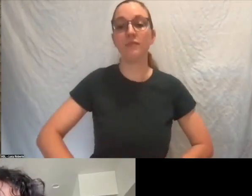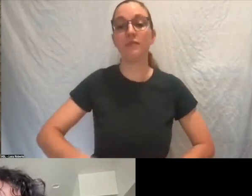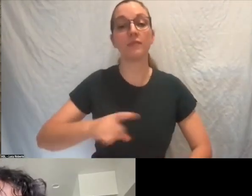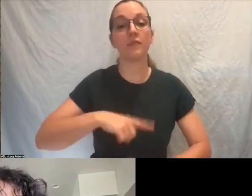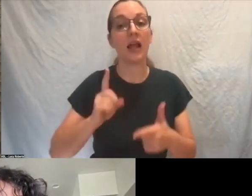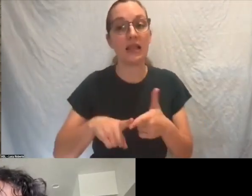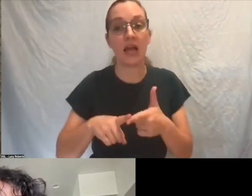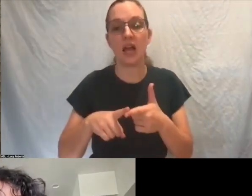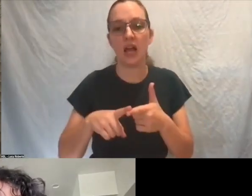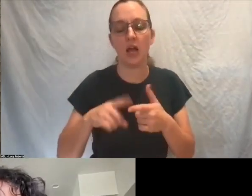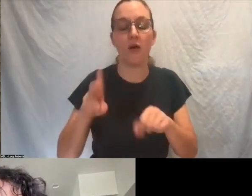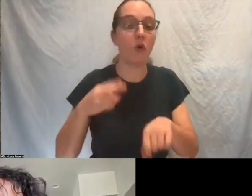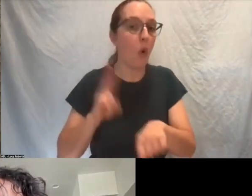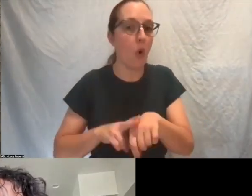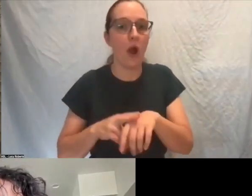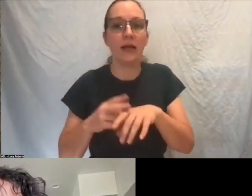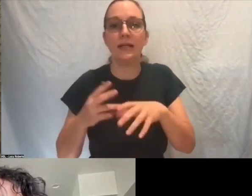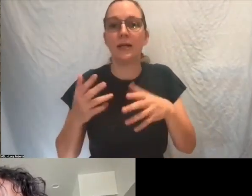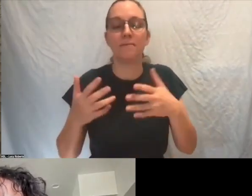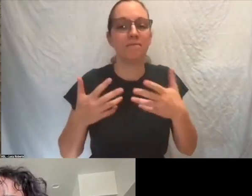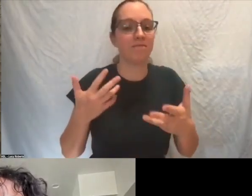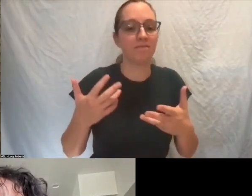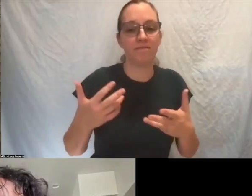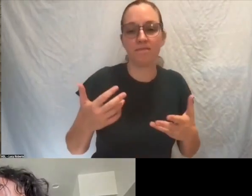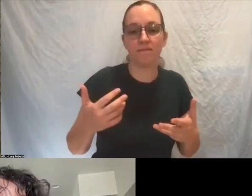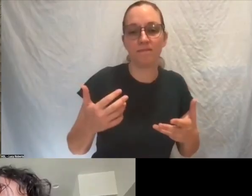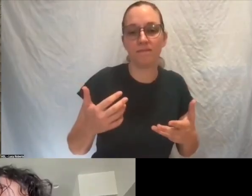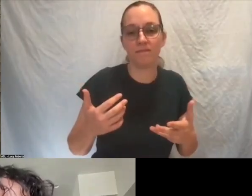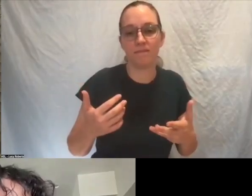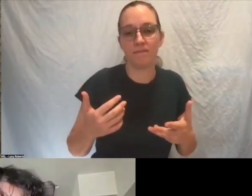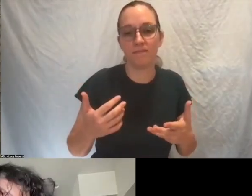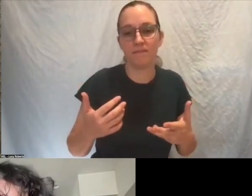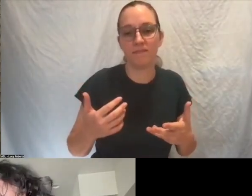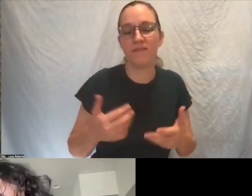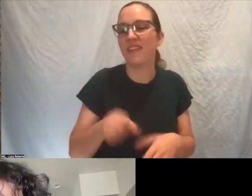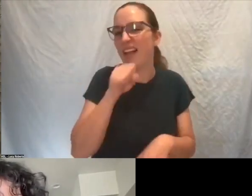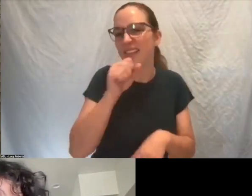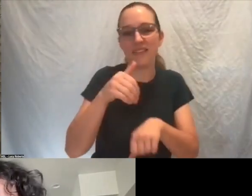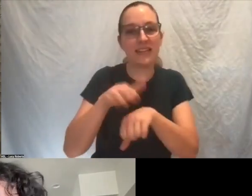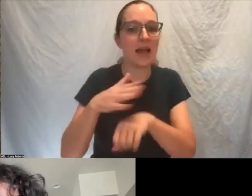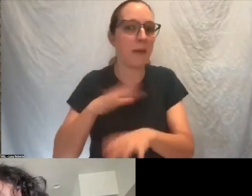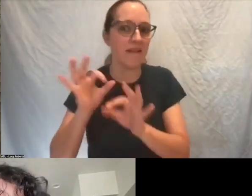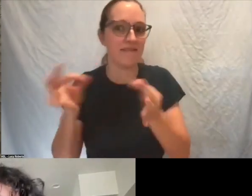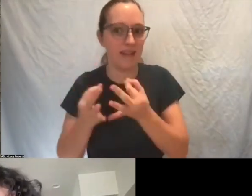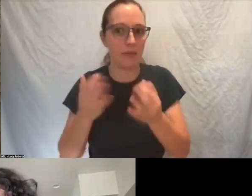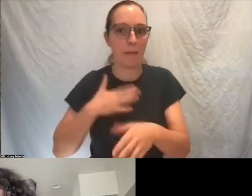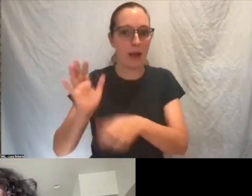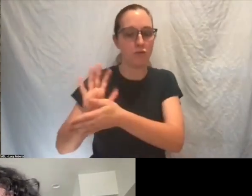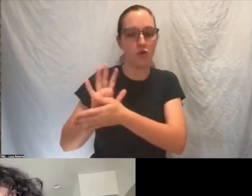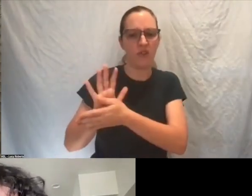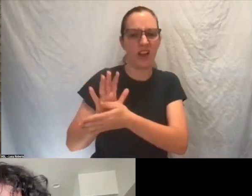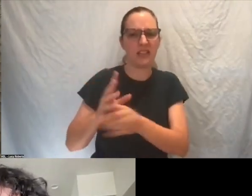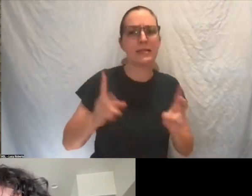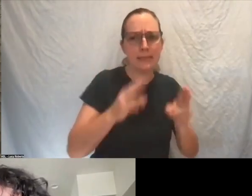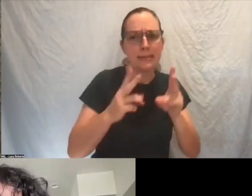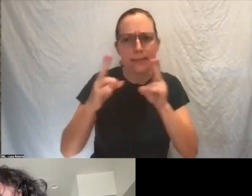course, like the I always like to send and show my family these things after I edit everything together